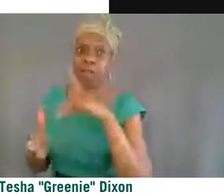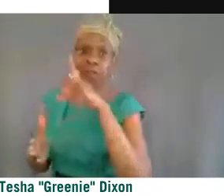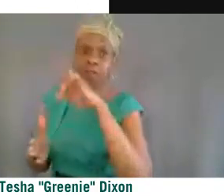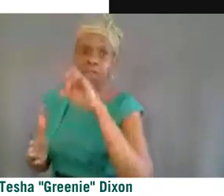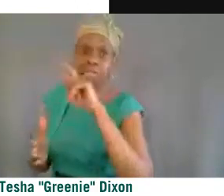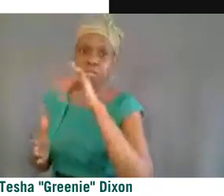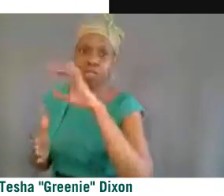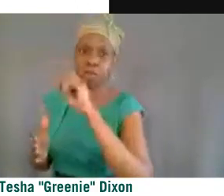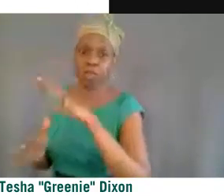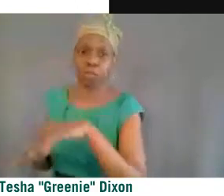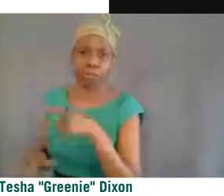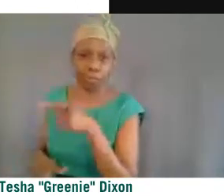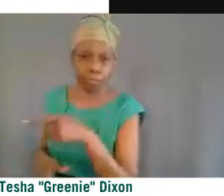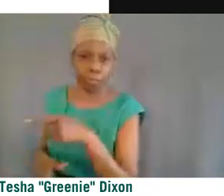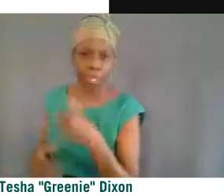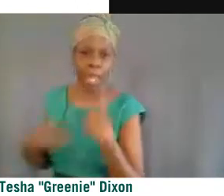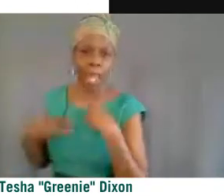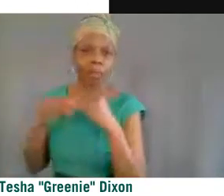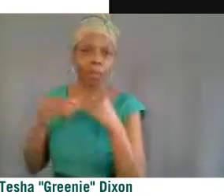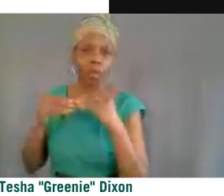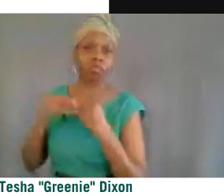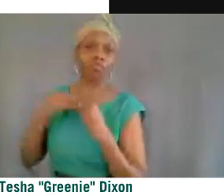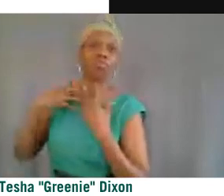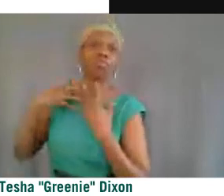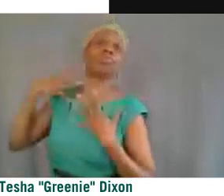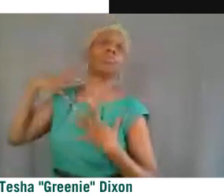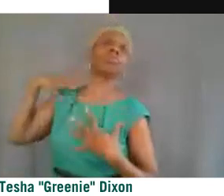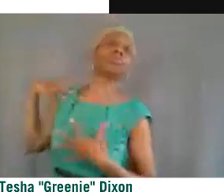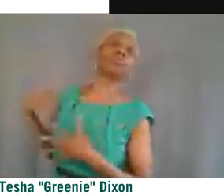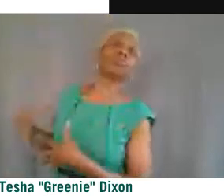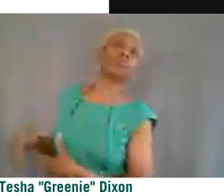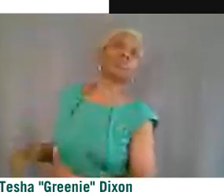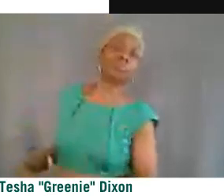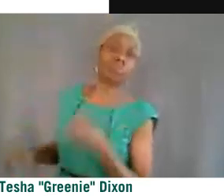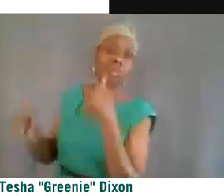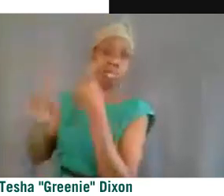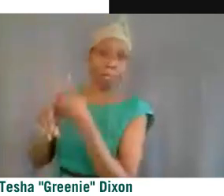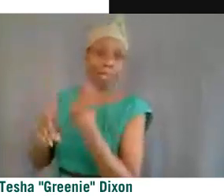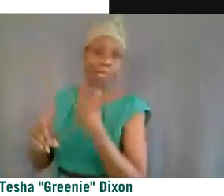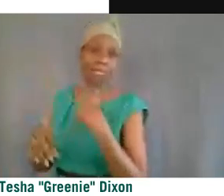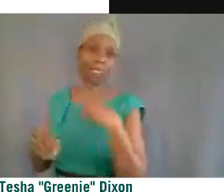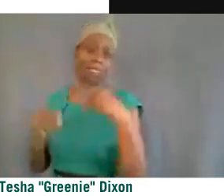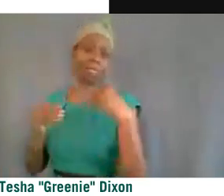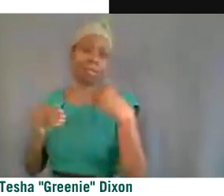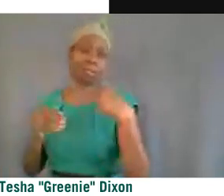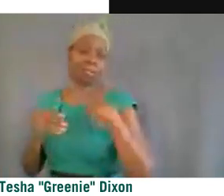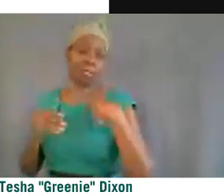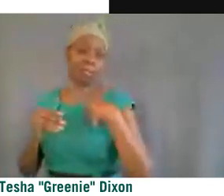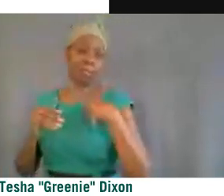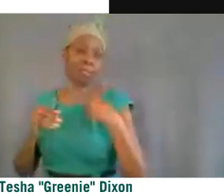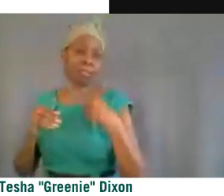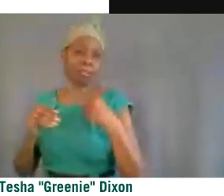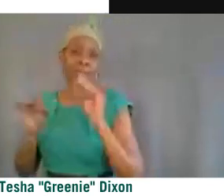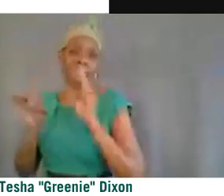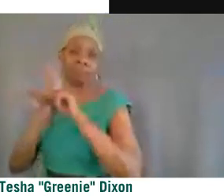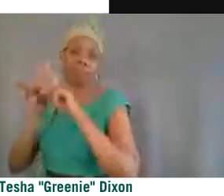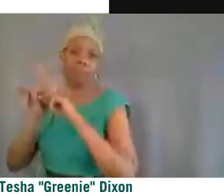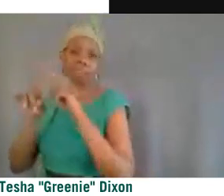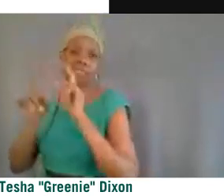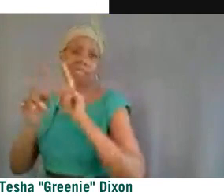it has more spreading effect. And this is me glossing over the subject that we could probably talk about for an